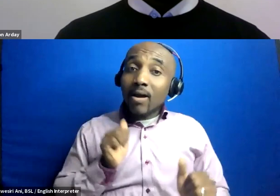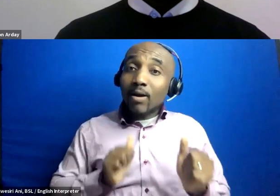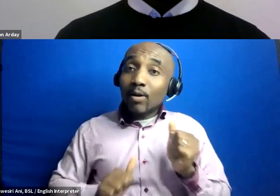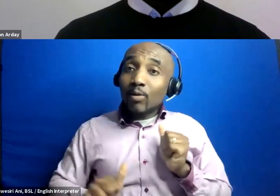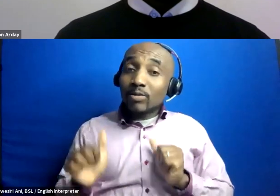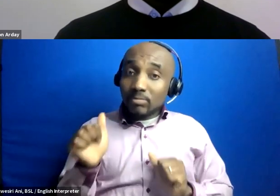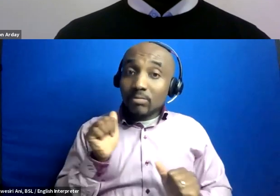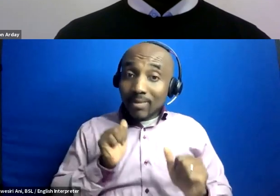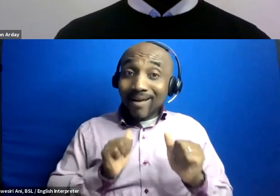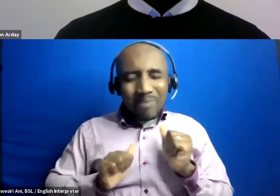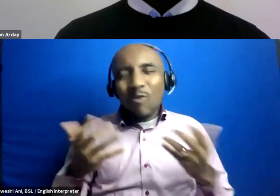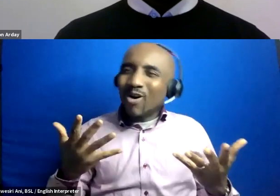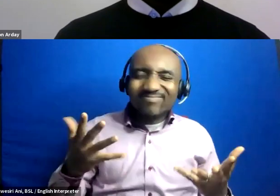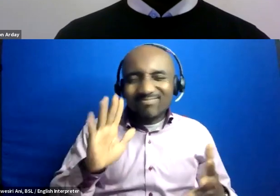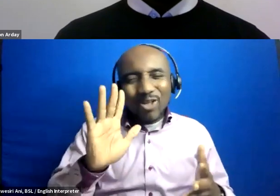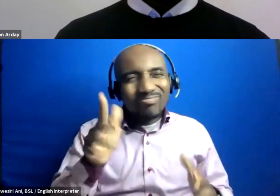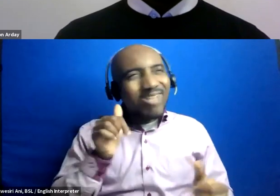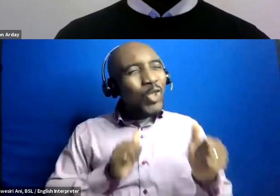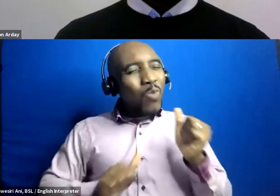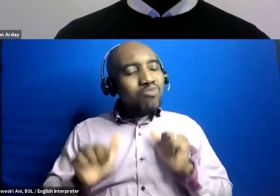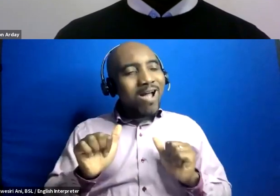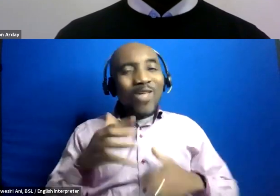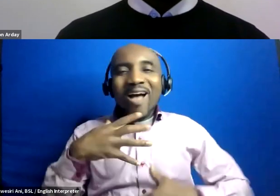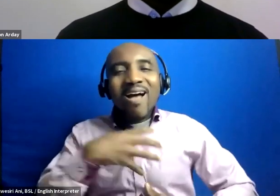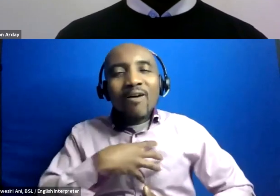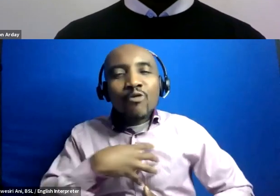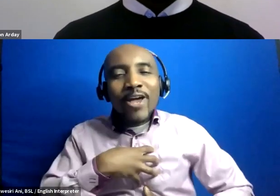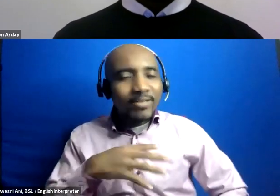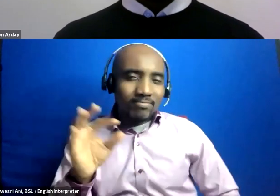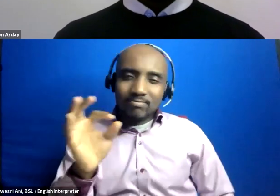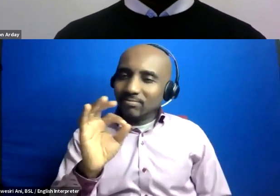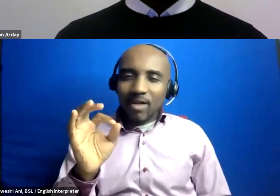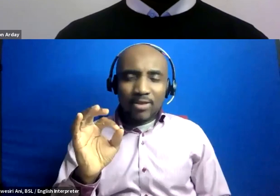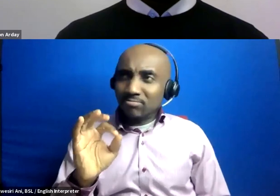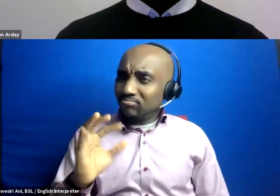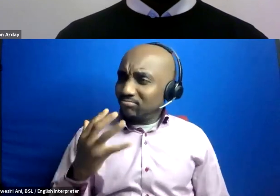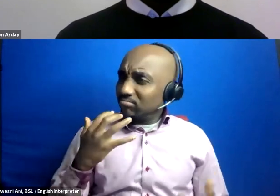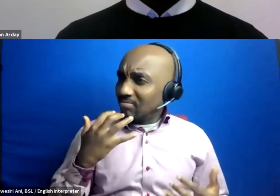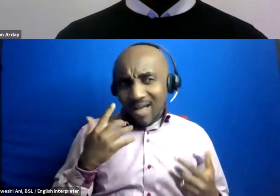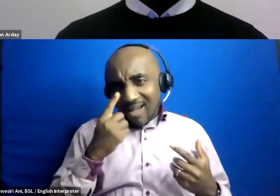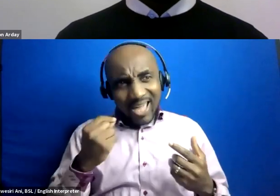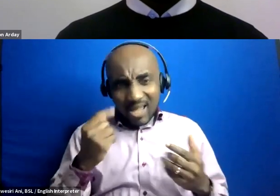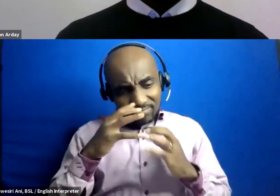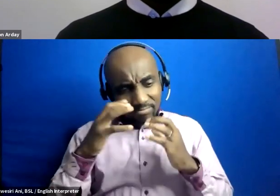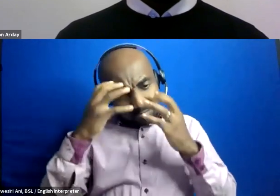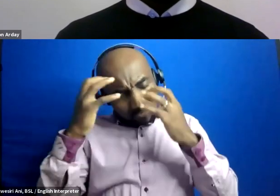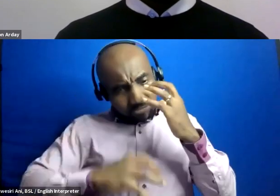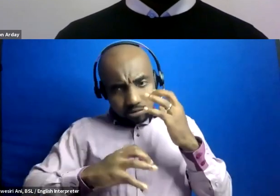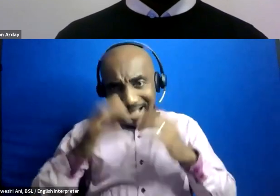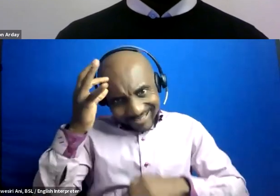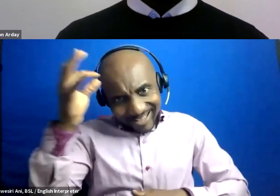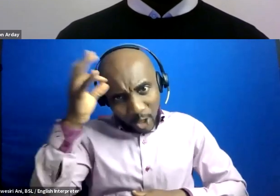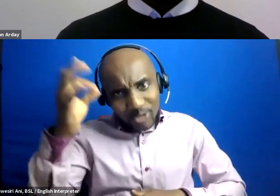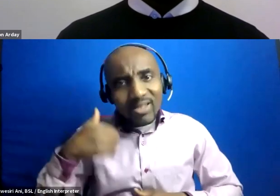to say that I'm not say proud, but I'm not afraid to say I've had a psychotic break. You know, and the number of